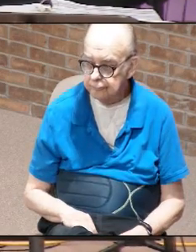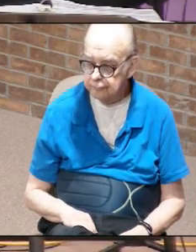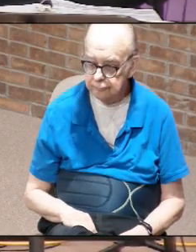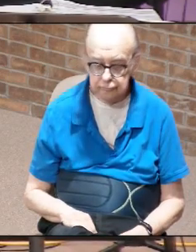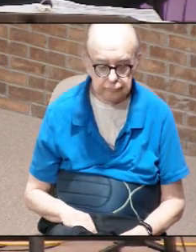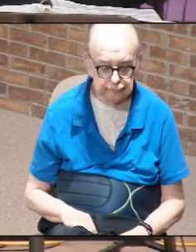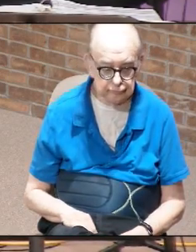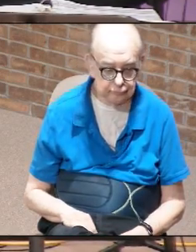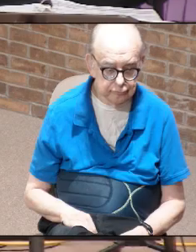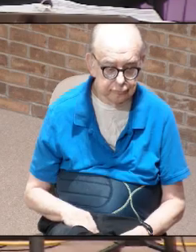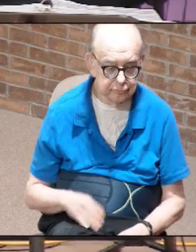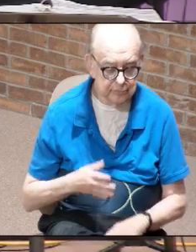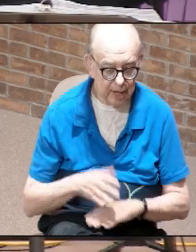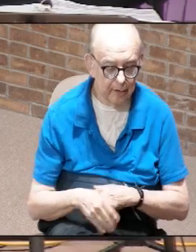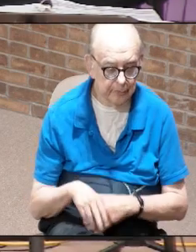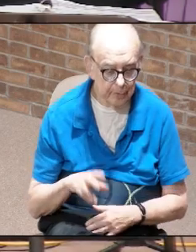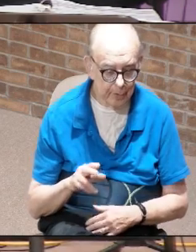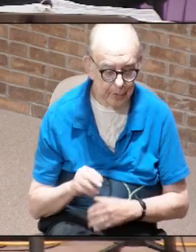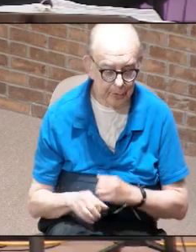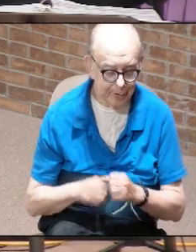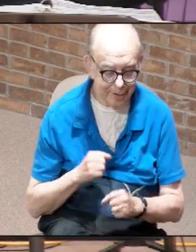after about 30 years.